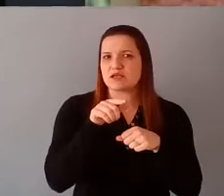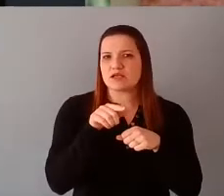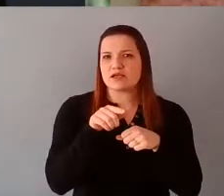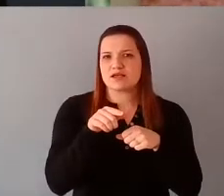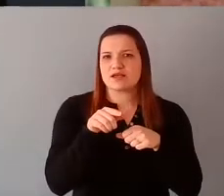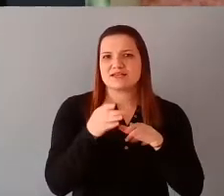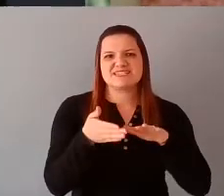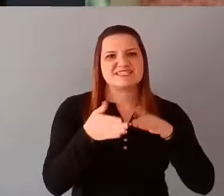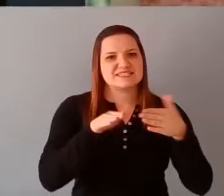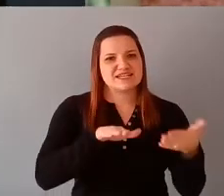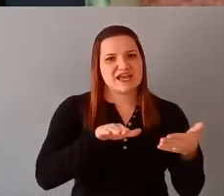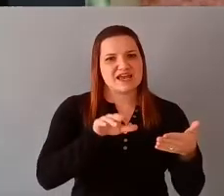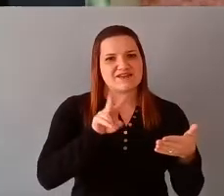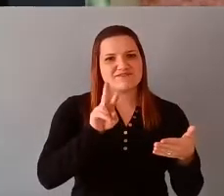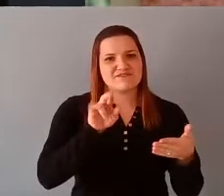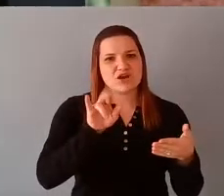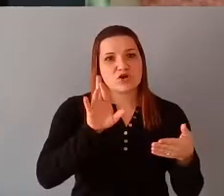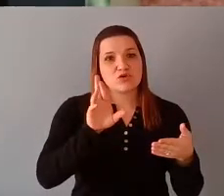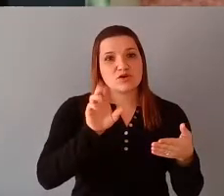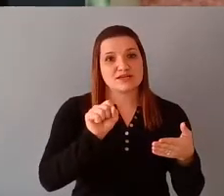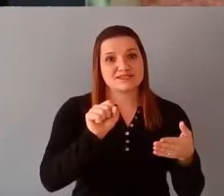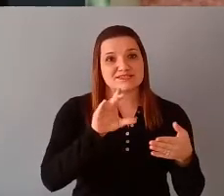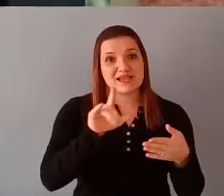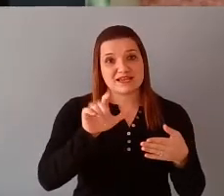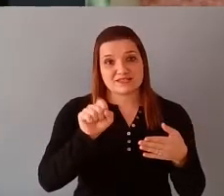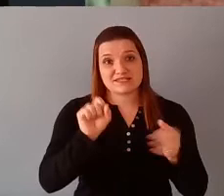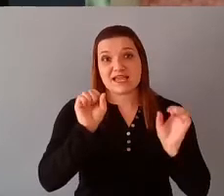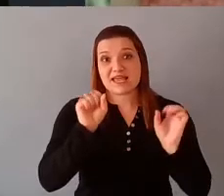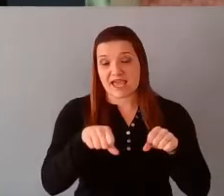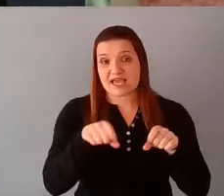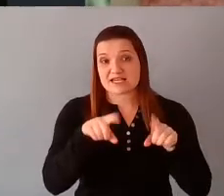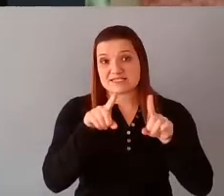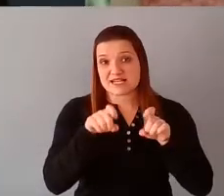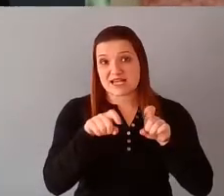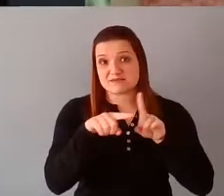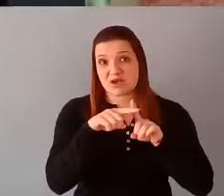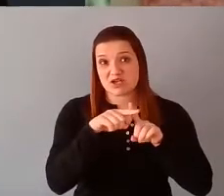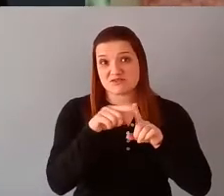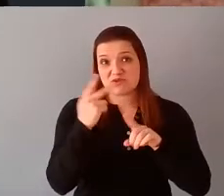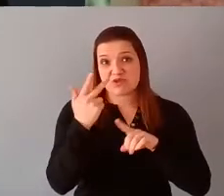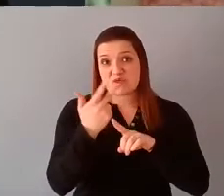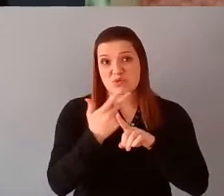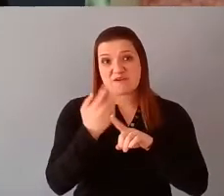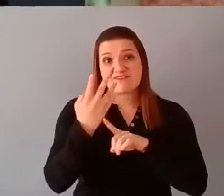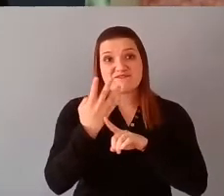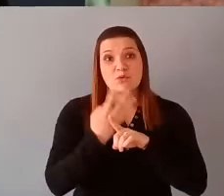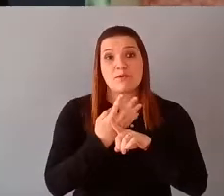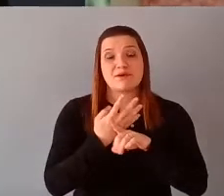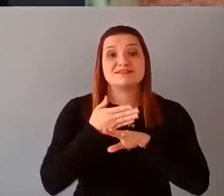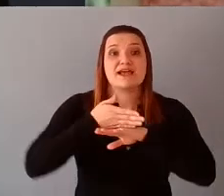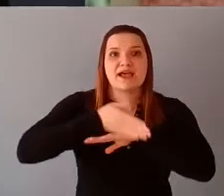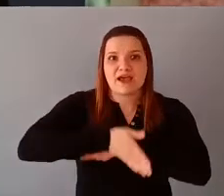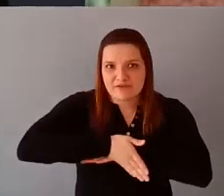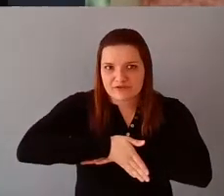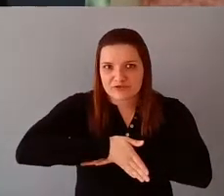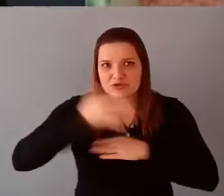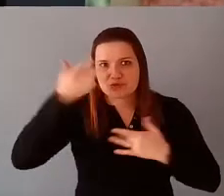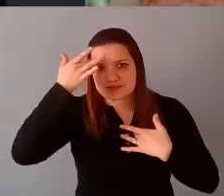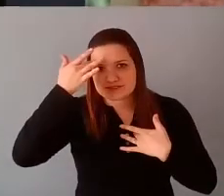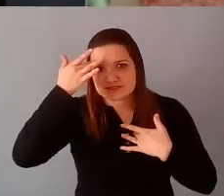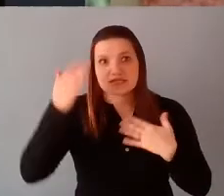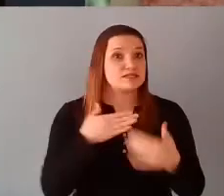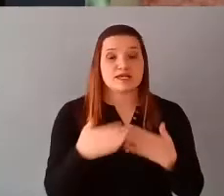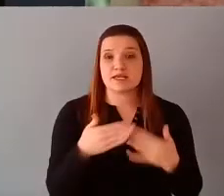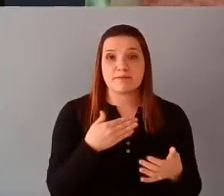dead virus cells can test positive for 3-4 months after you were infected, even though